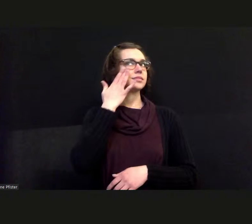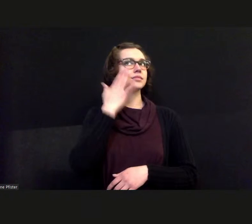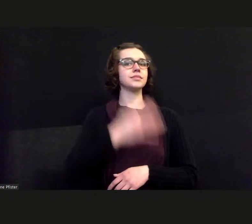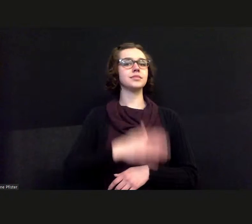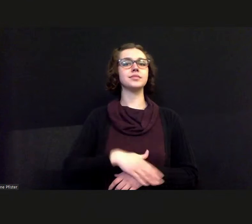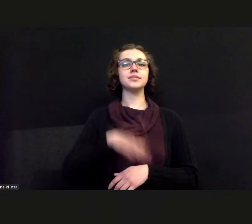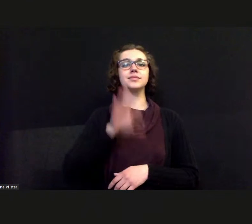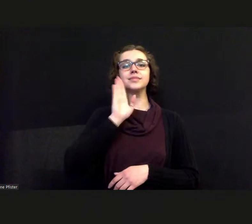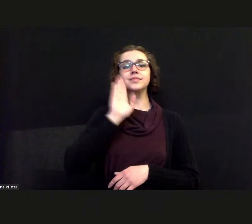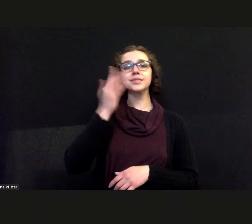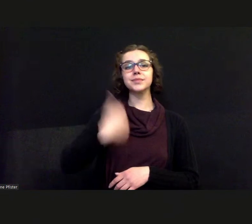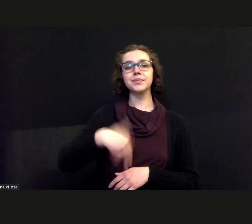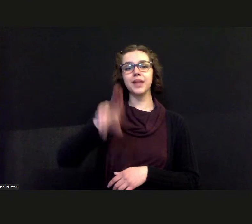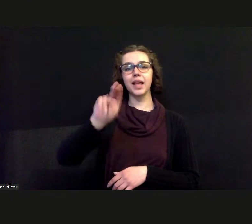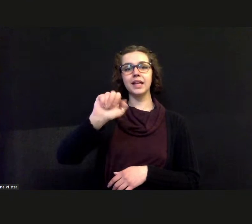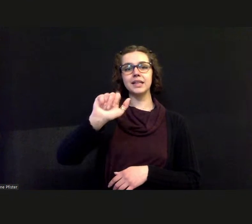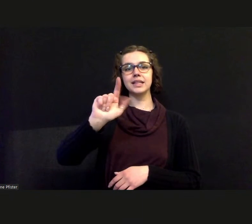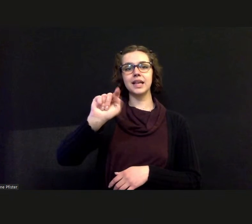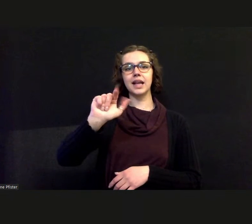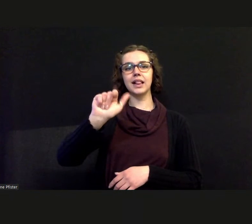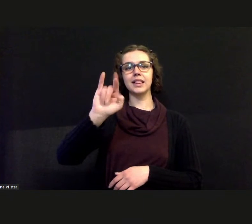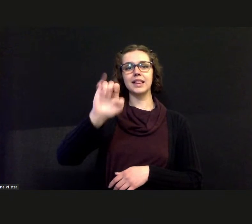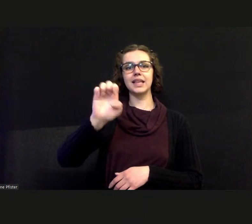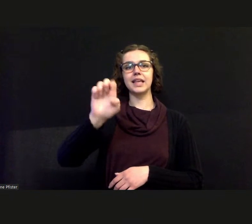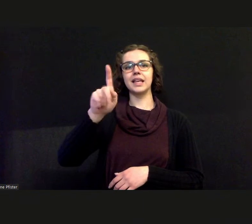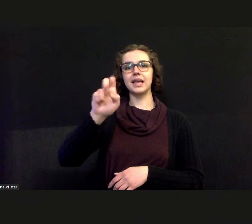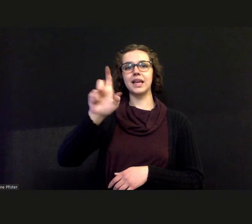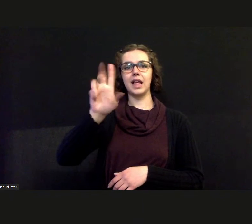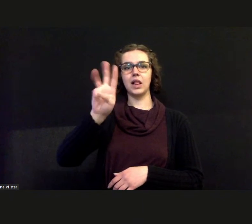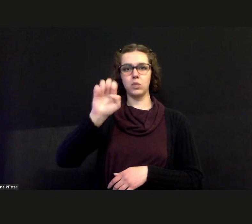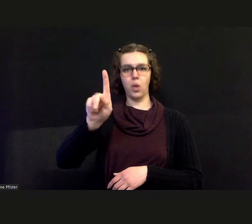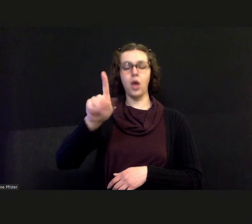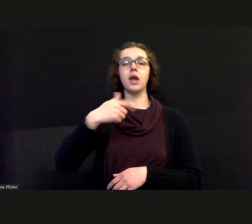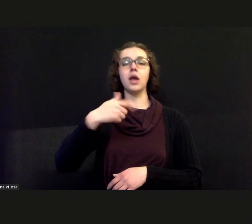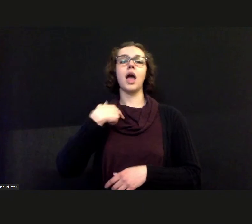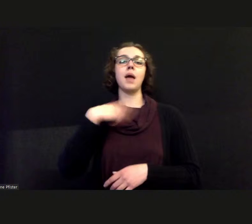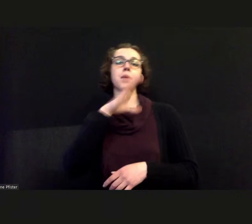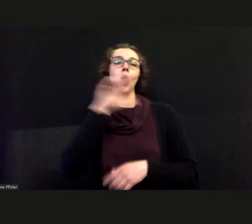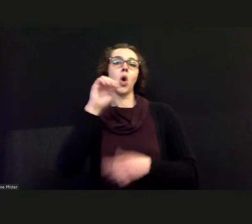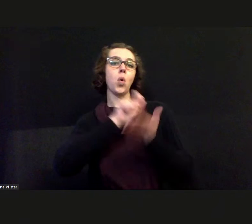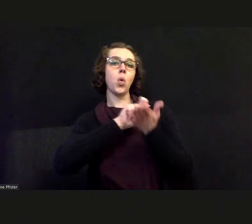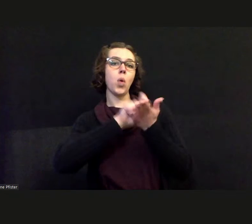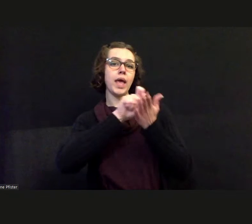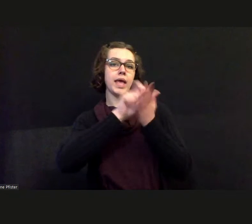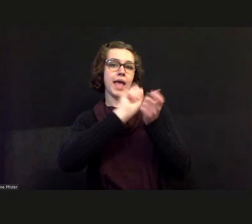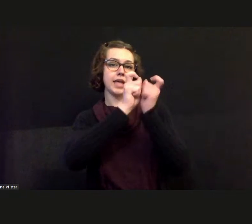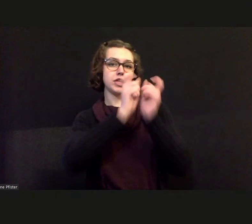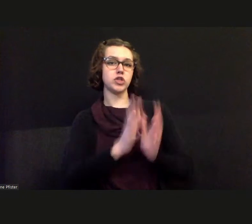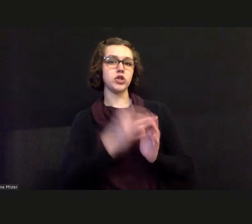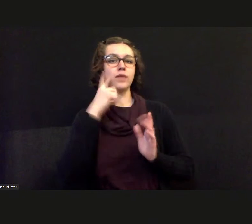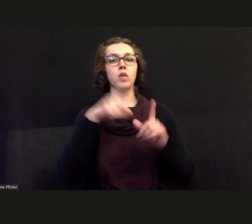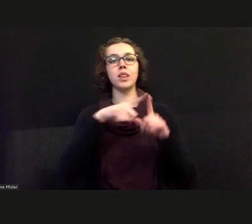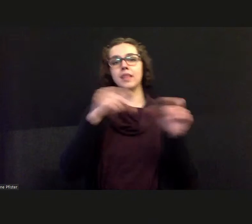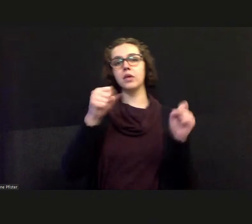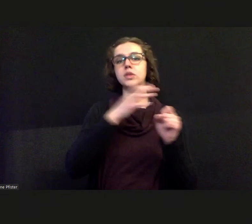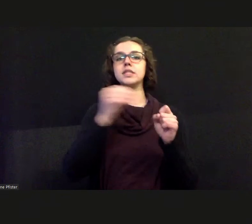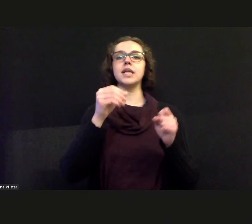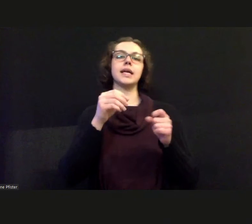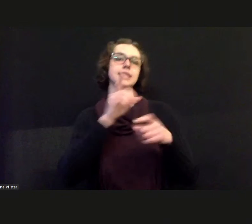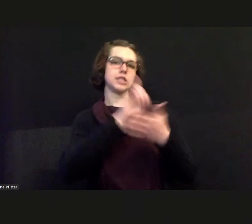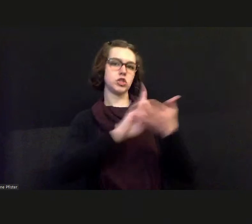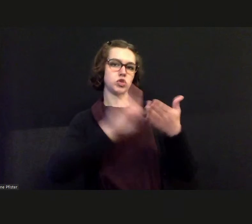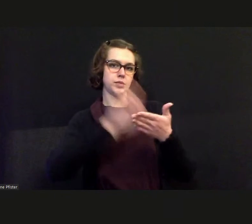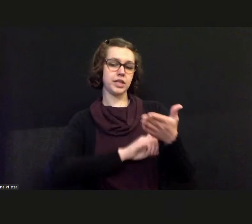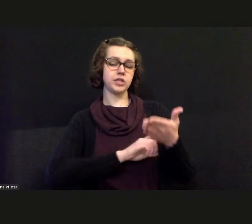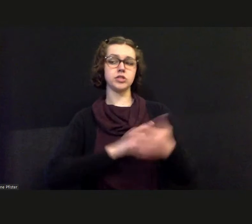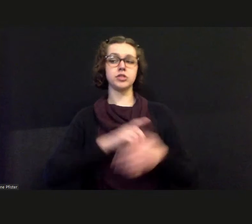Hello, my name is Natalie Knobloch, and I'm a co-editor of Journal of Language and Discrimination. The presentations today